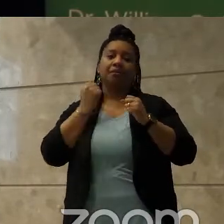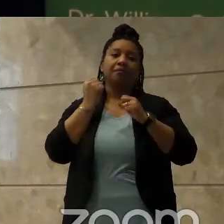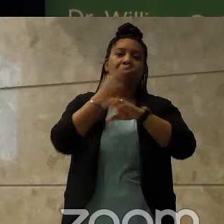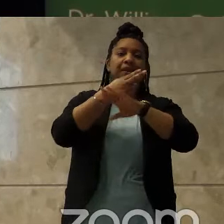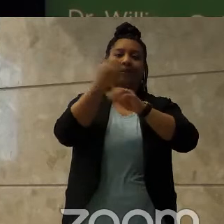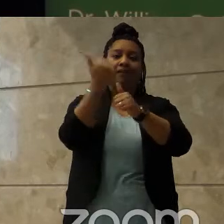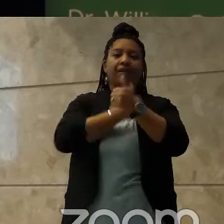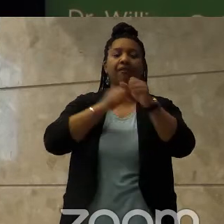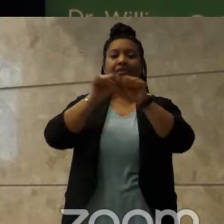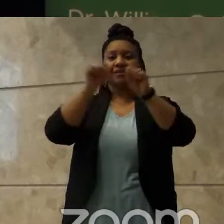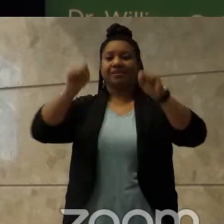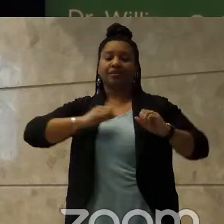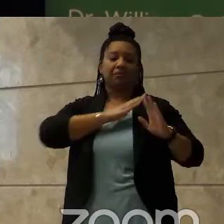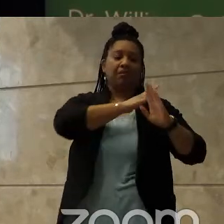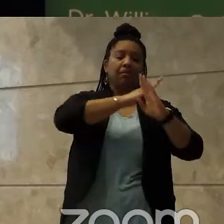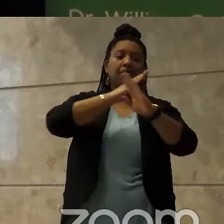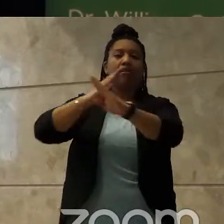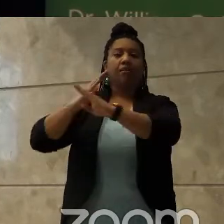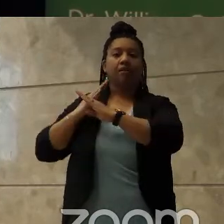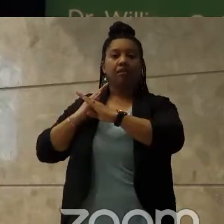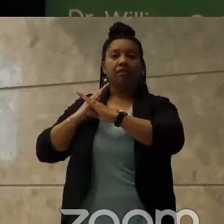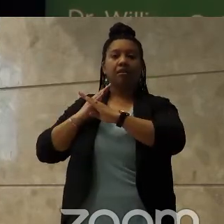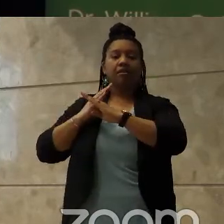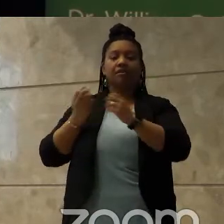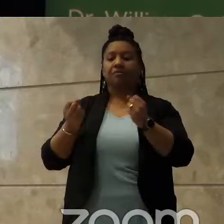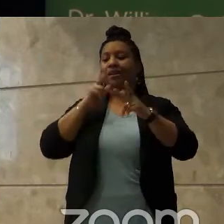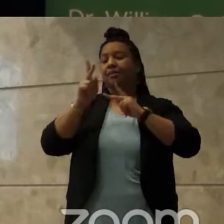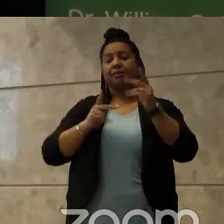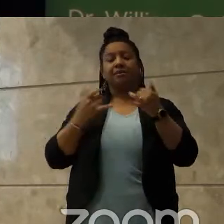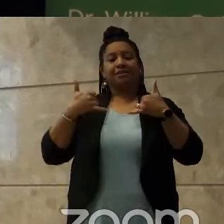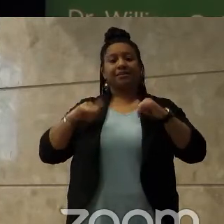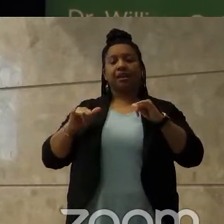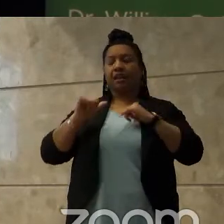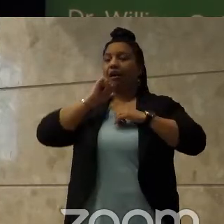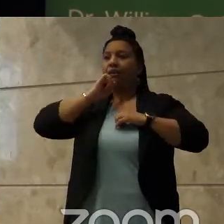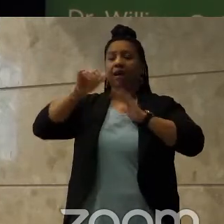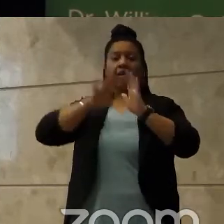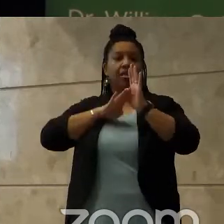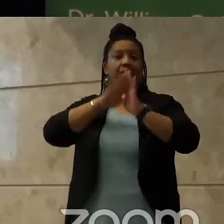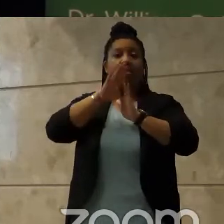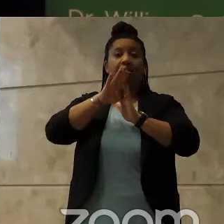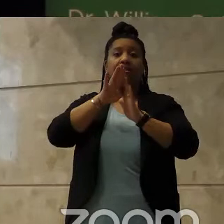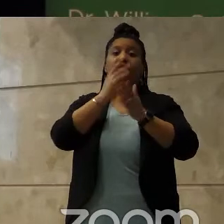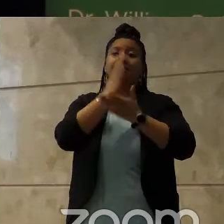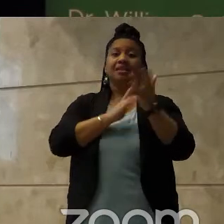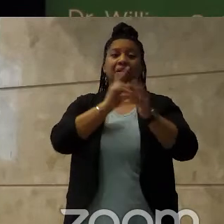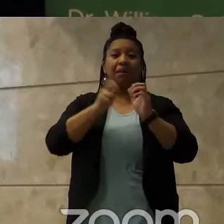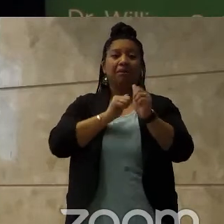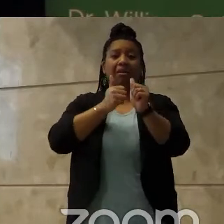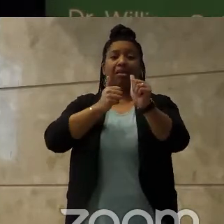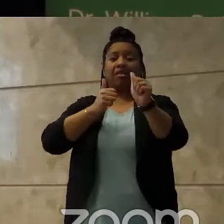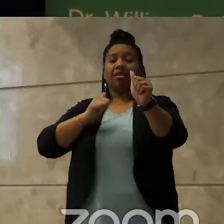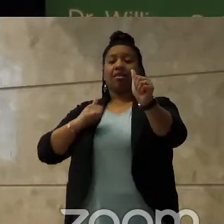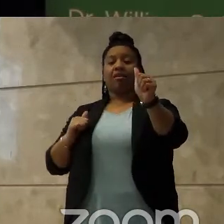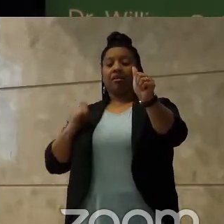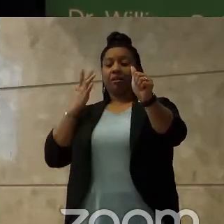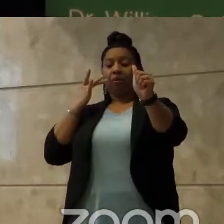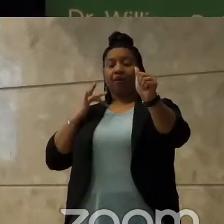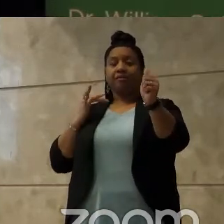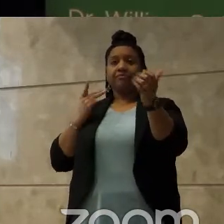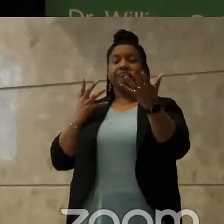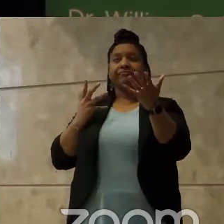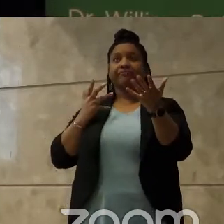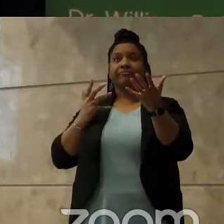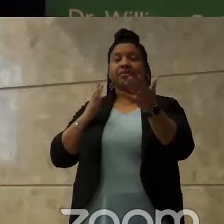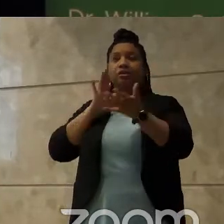well-being. Too many of us are not thriving though. Some of us are left behind because schools are sometimes